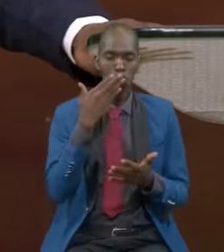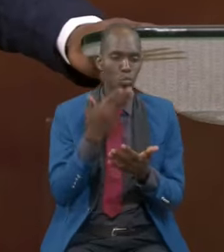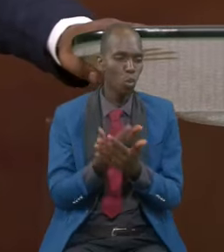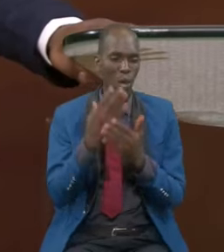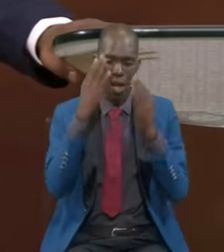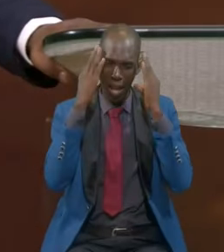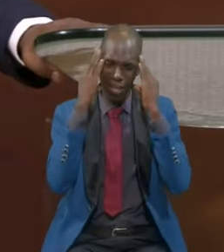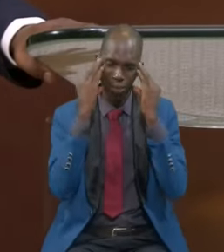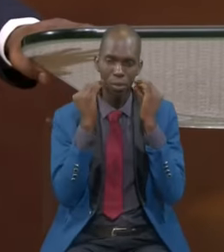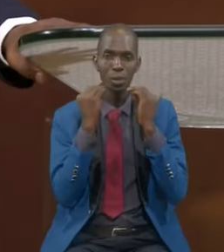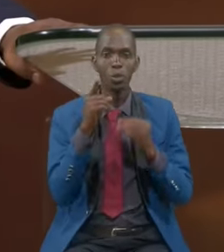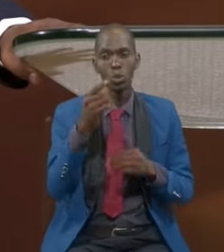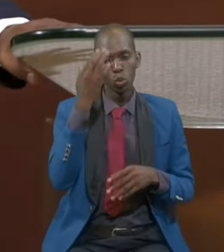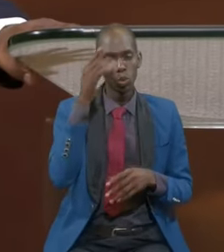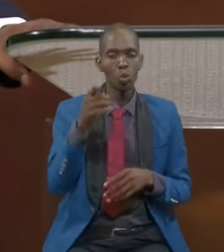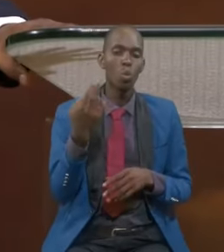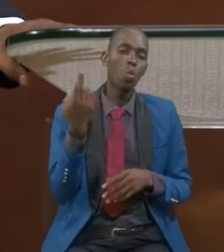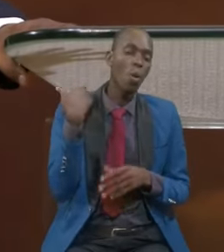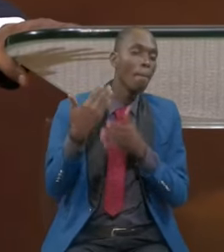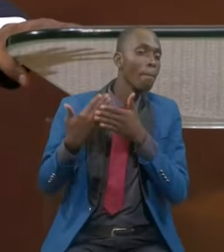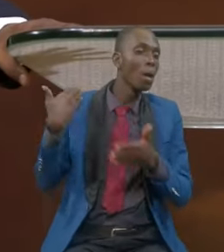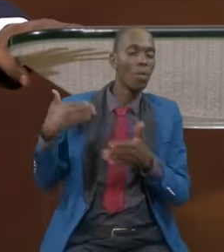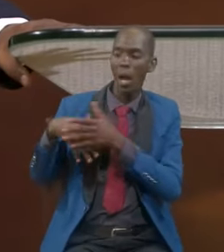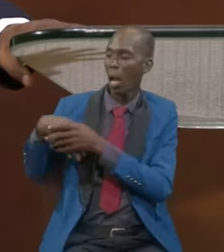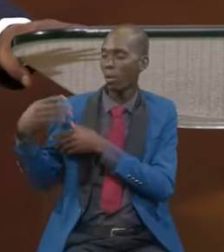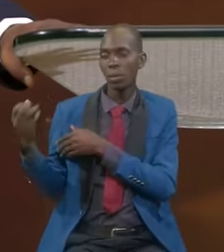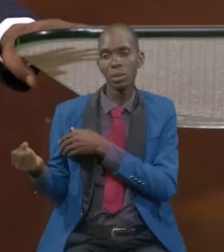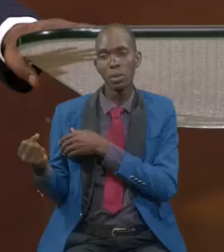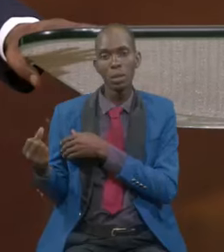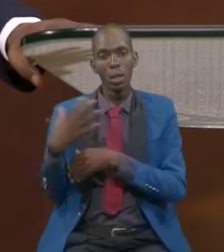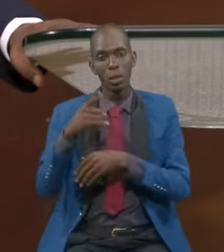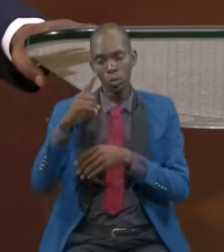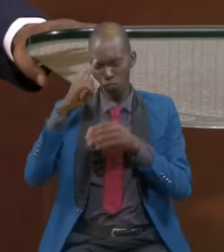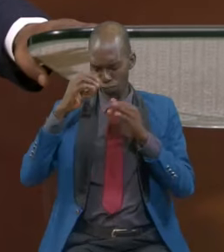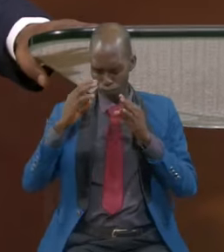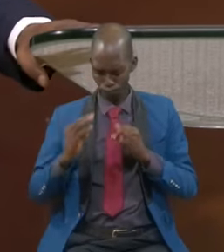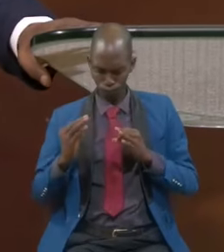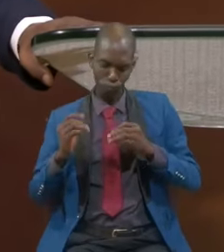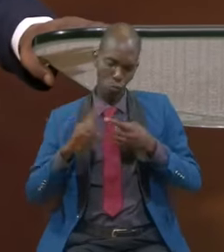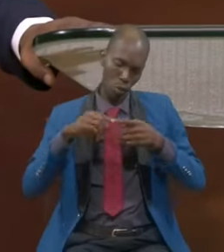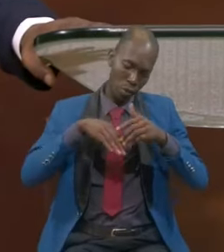know, you are outside. You decided to enter.